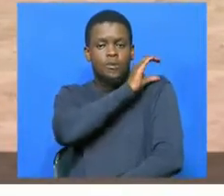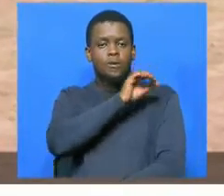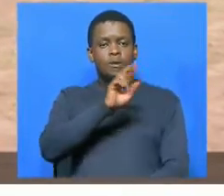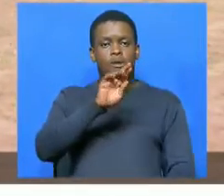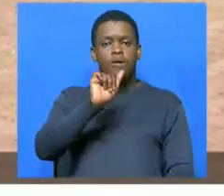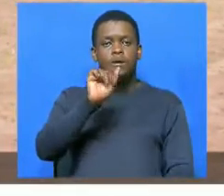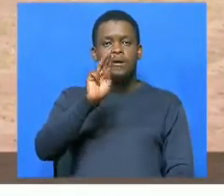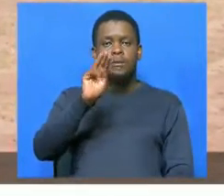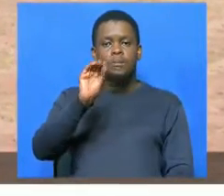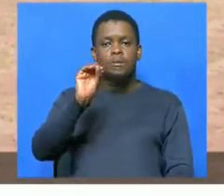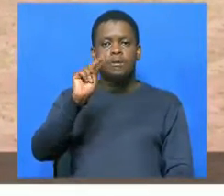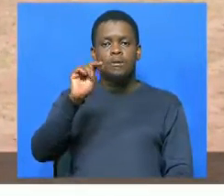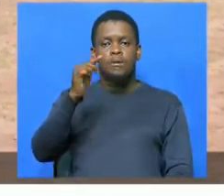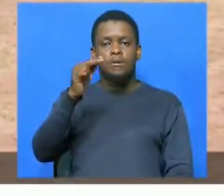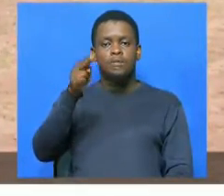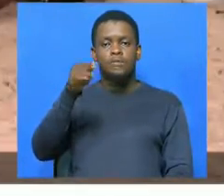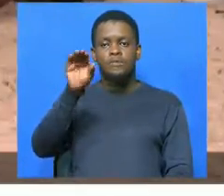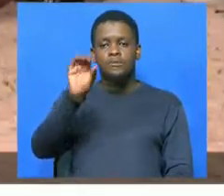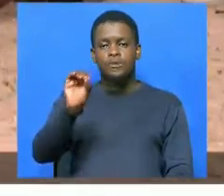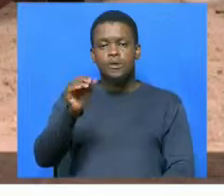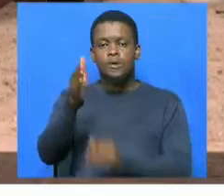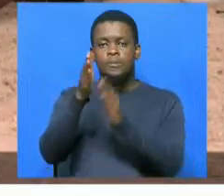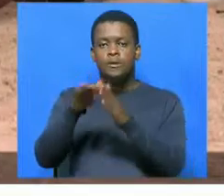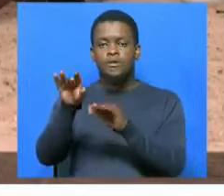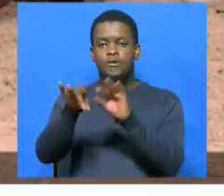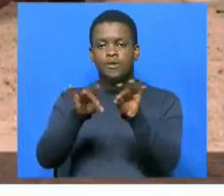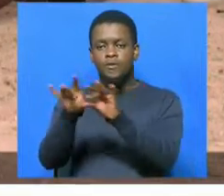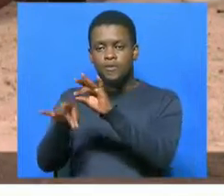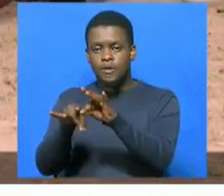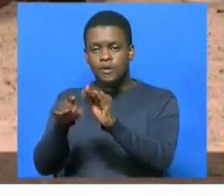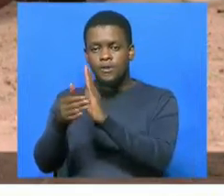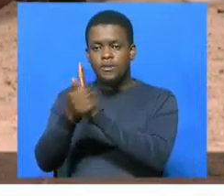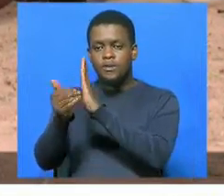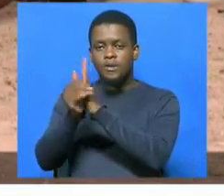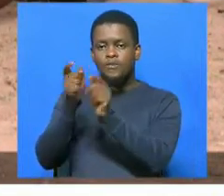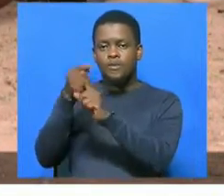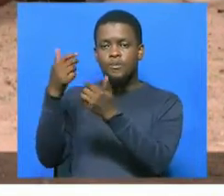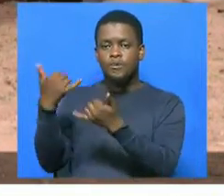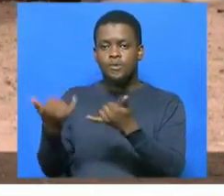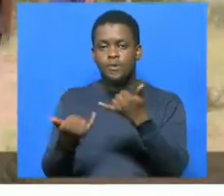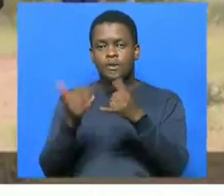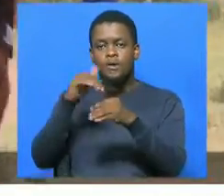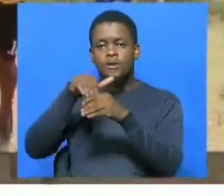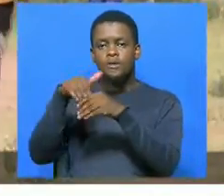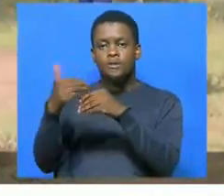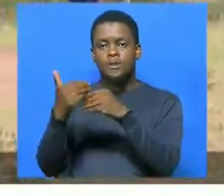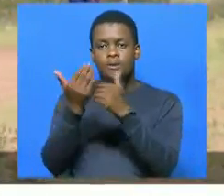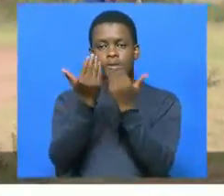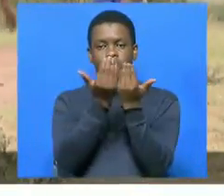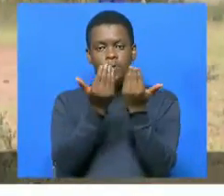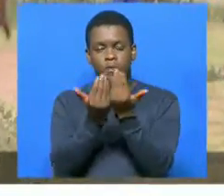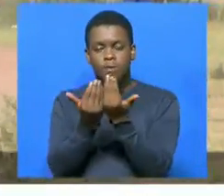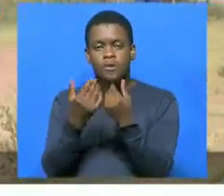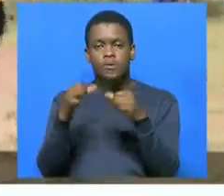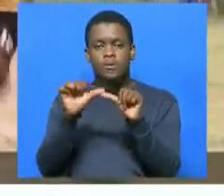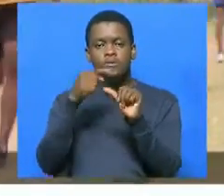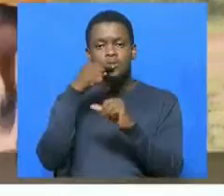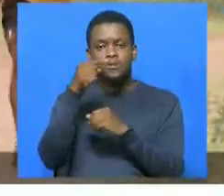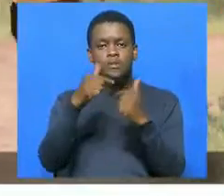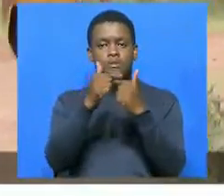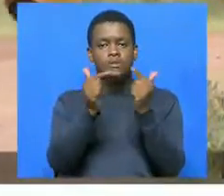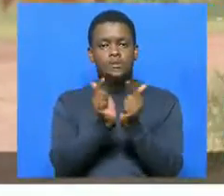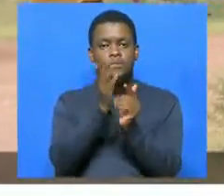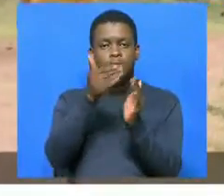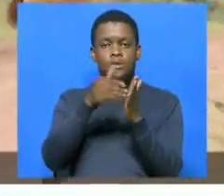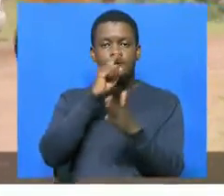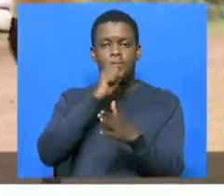aim is to identify and nurture talent, especially for out-of-school youth who are roaming on the streets. She went on to say the team has been training for